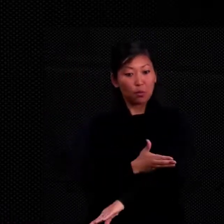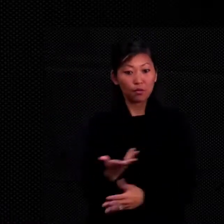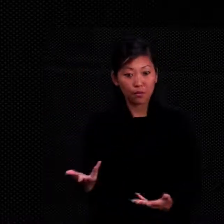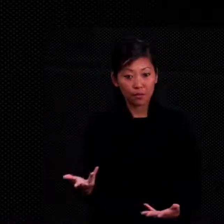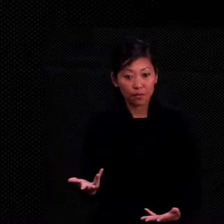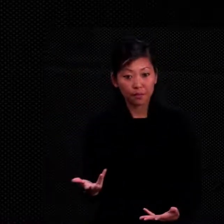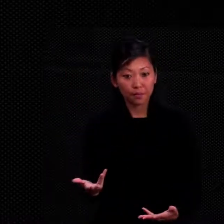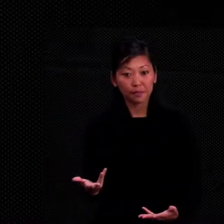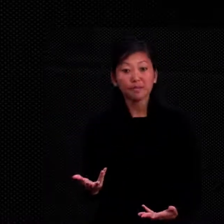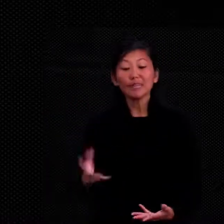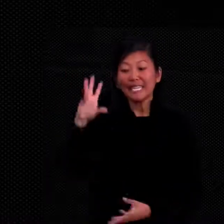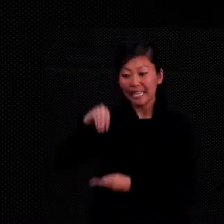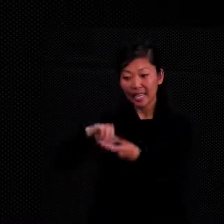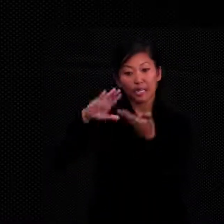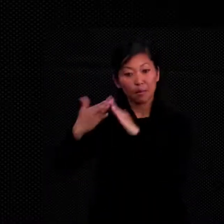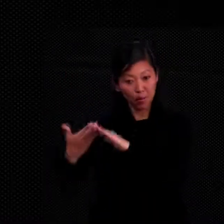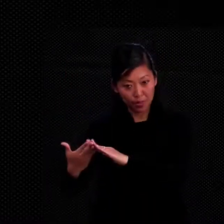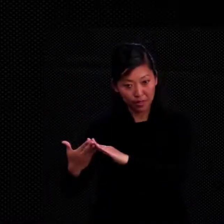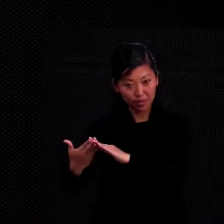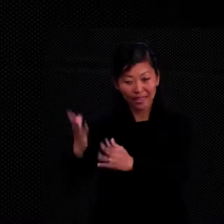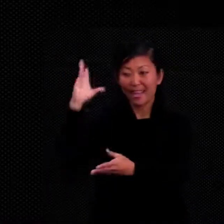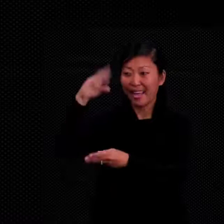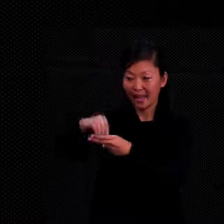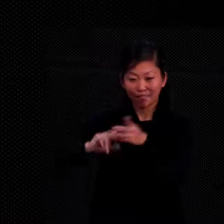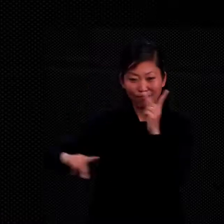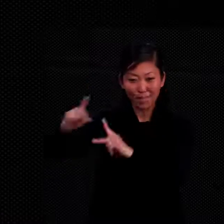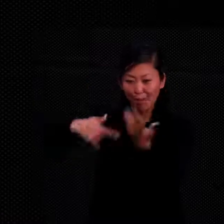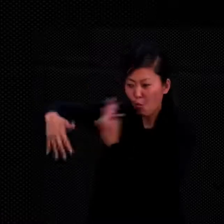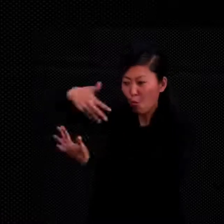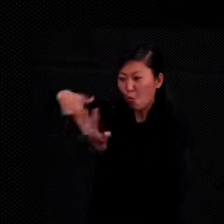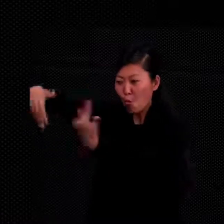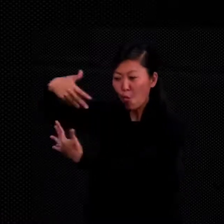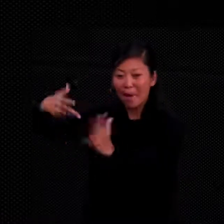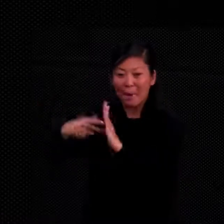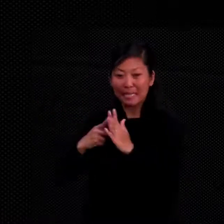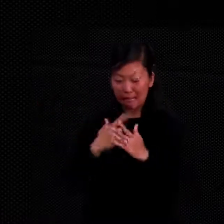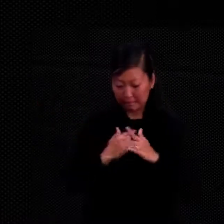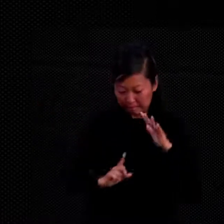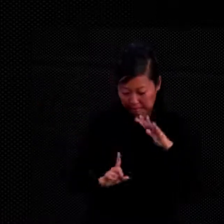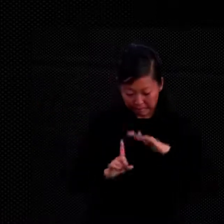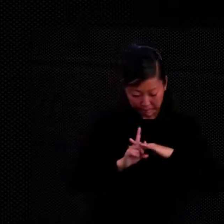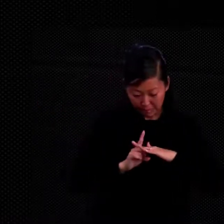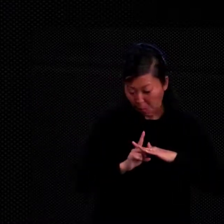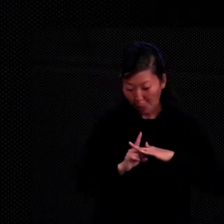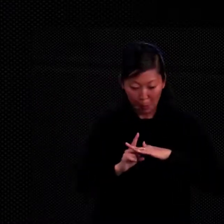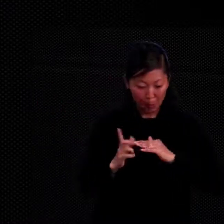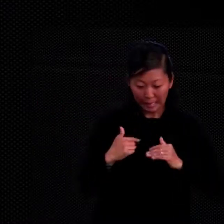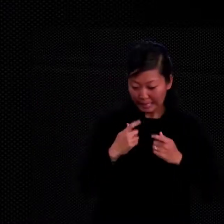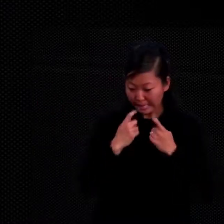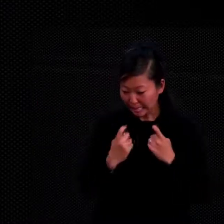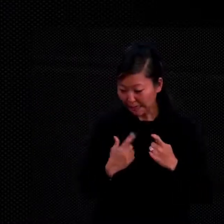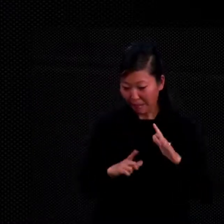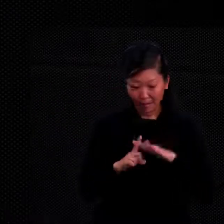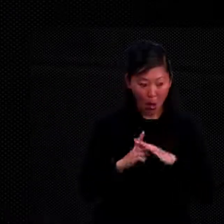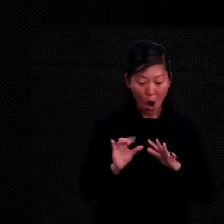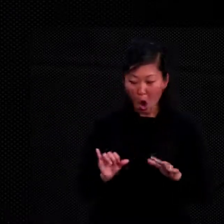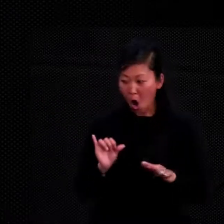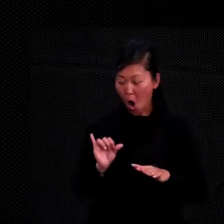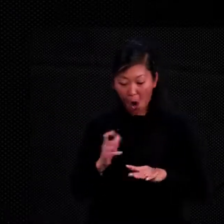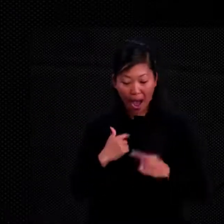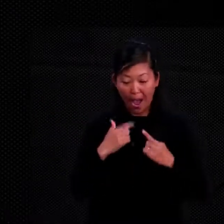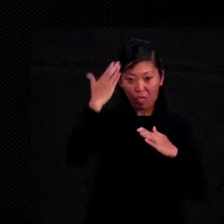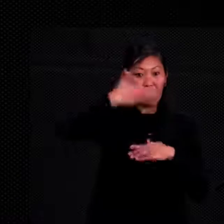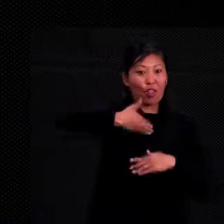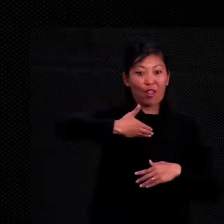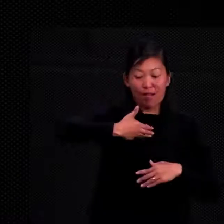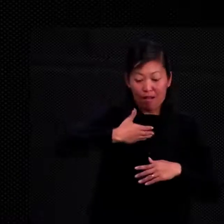in community, being around other people, often forces me to deal with things that I wouldn't have to deal with otherwise. See, when I'm